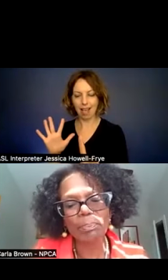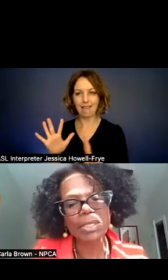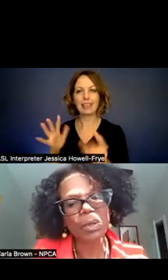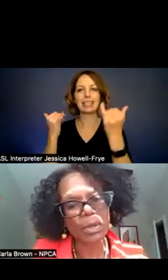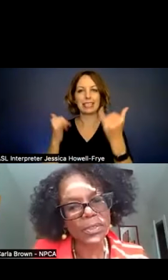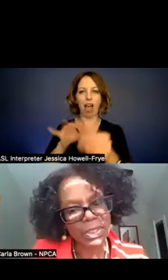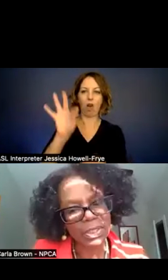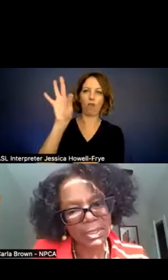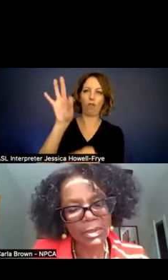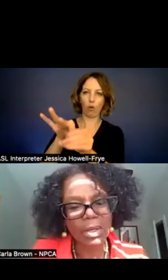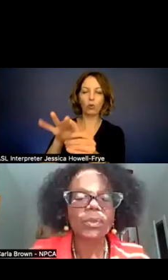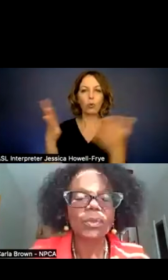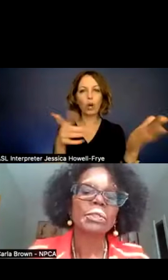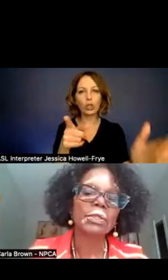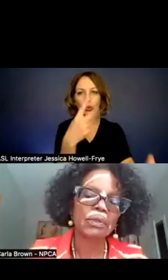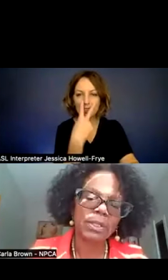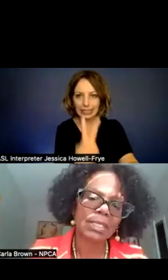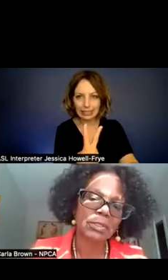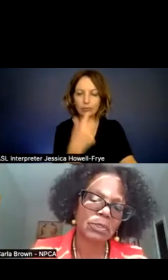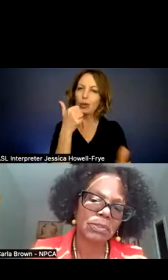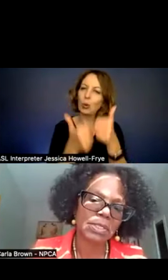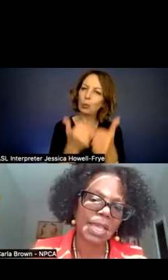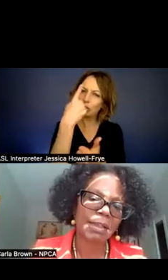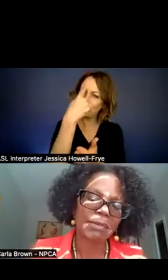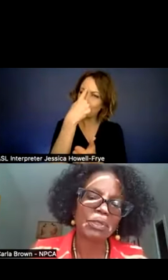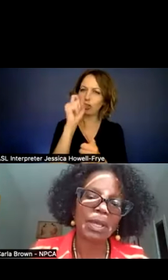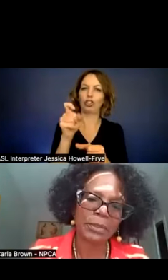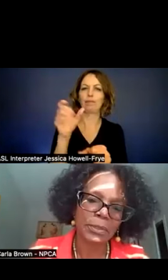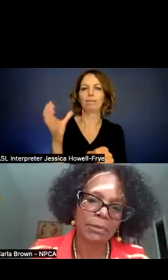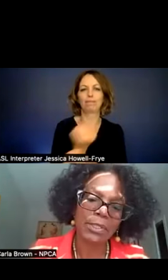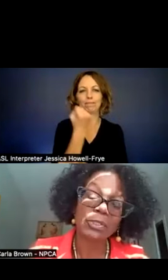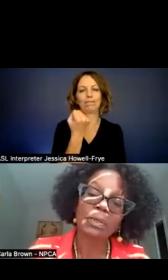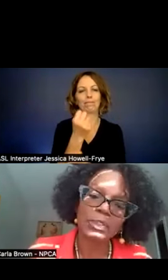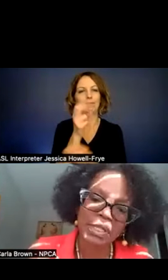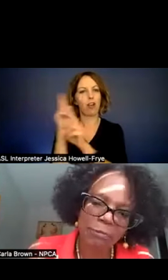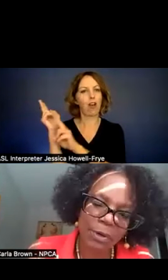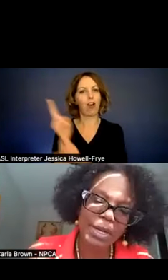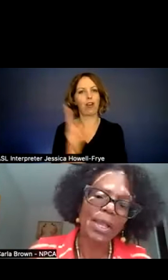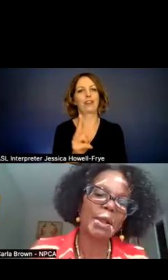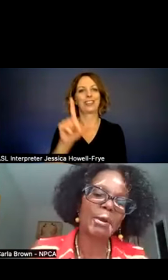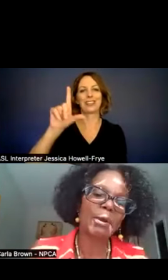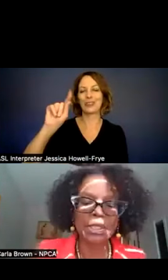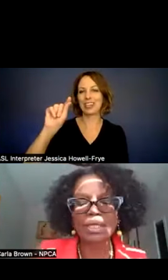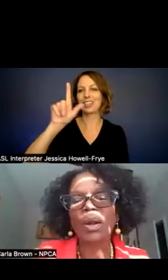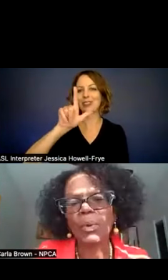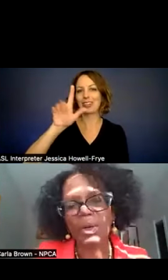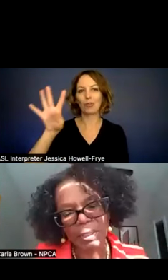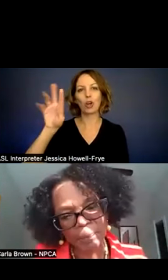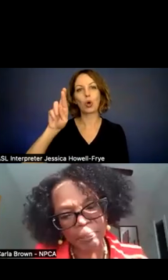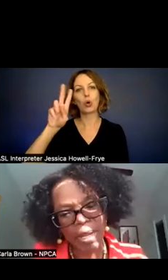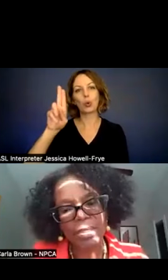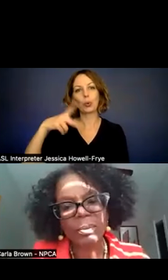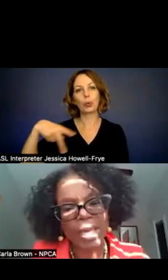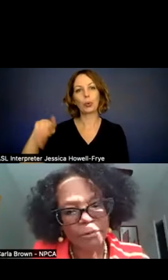vote based on what you see here. Which one do you think deserves to have the honor of the 2024 Ruppe Award